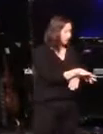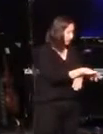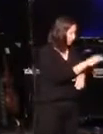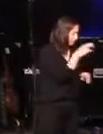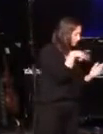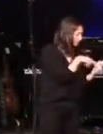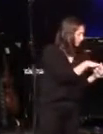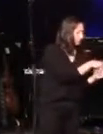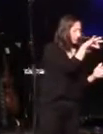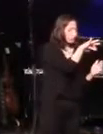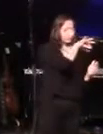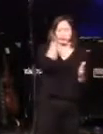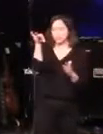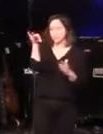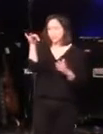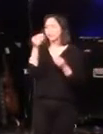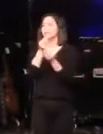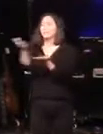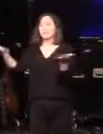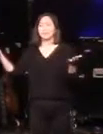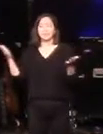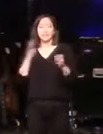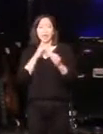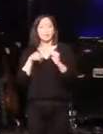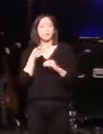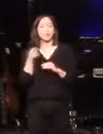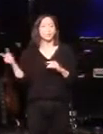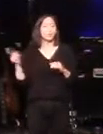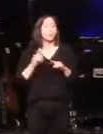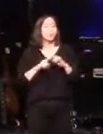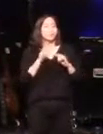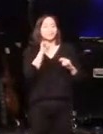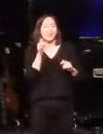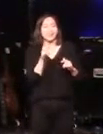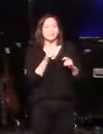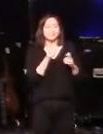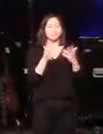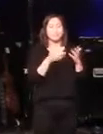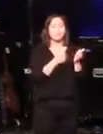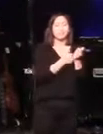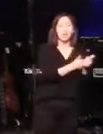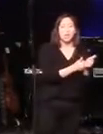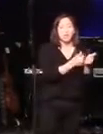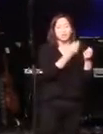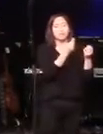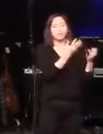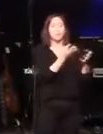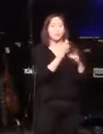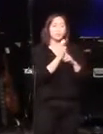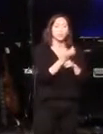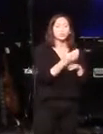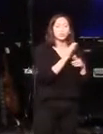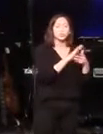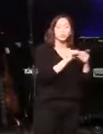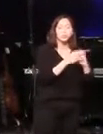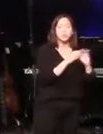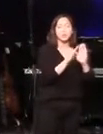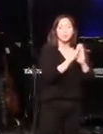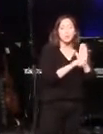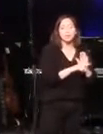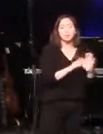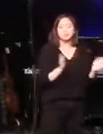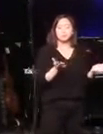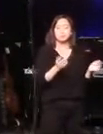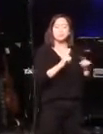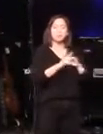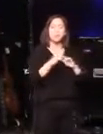about you. So hopefully I will not do that today. I will make sure that we keep it in context. But there are some rules in here that I think would be good